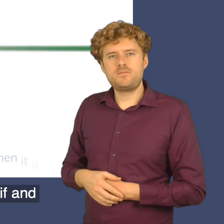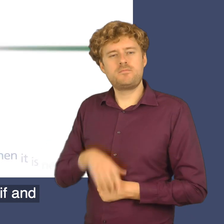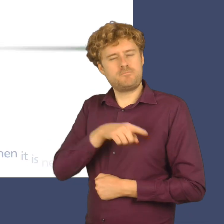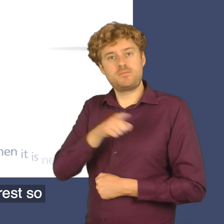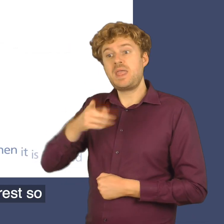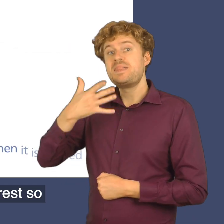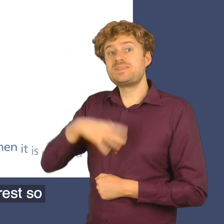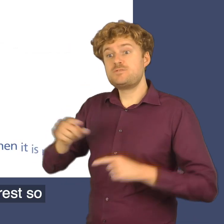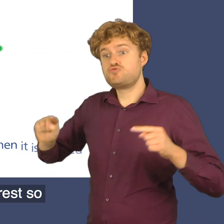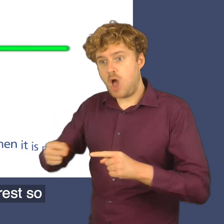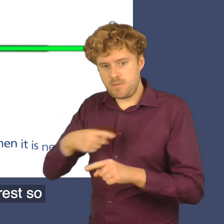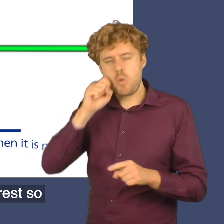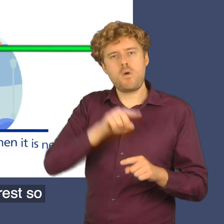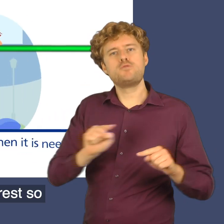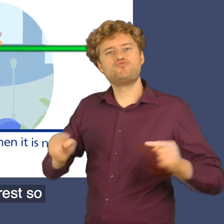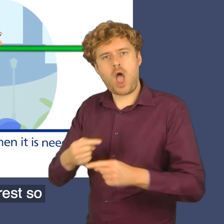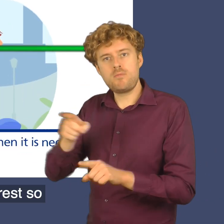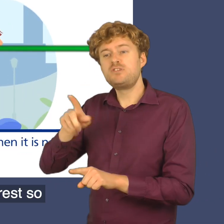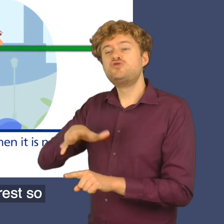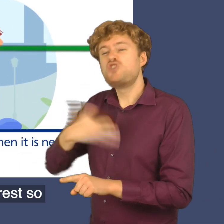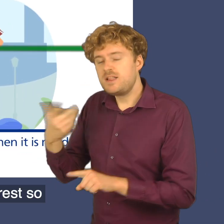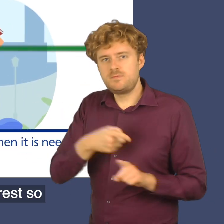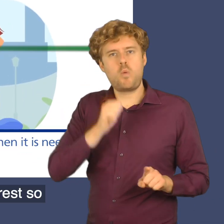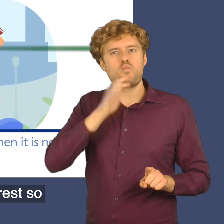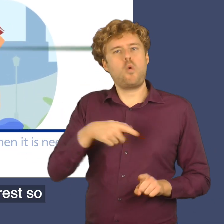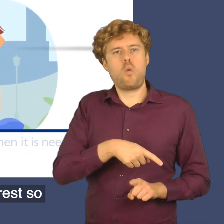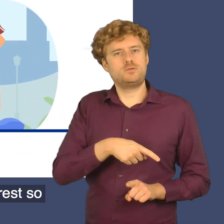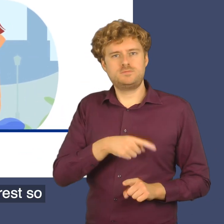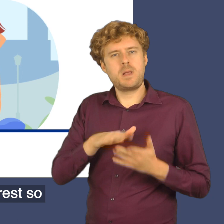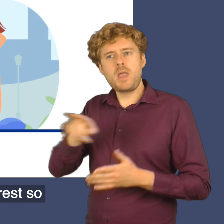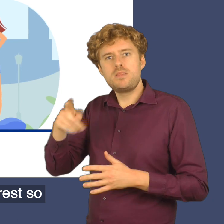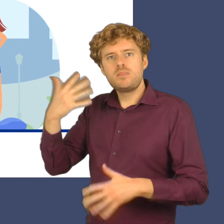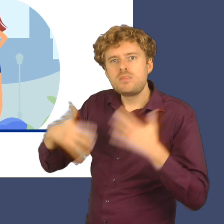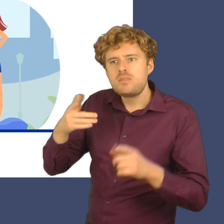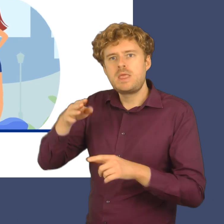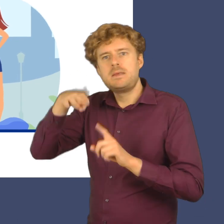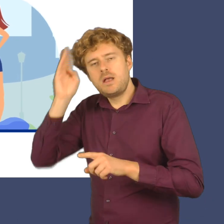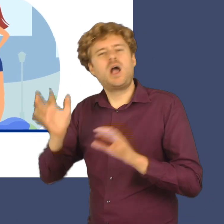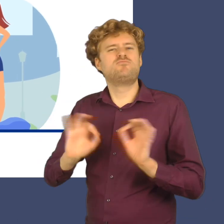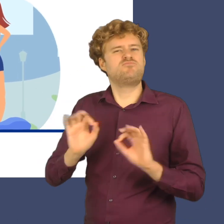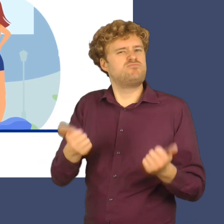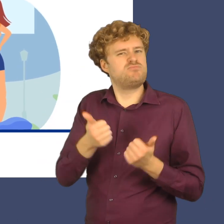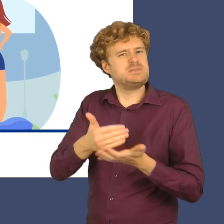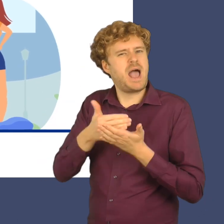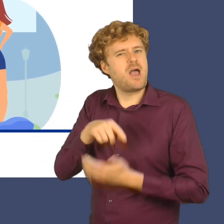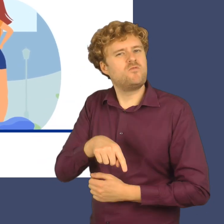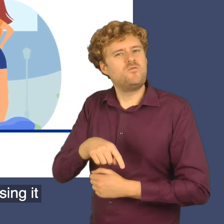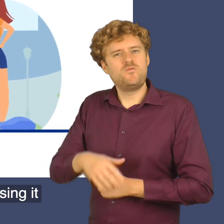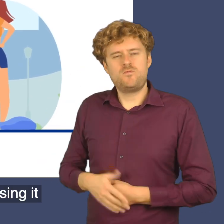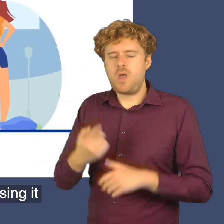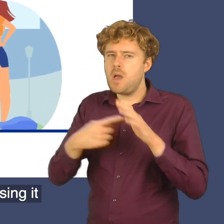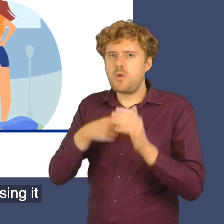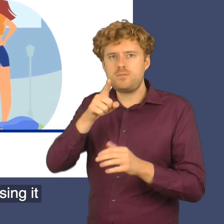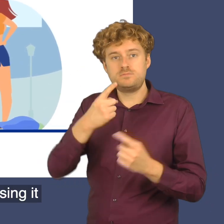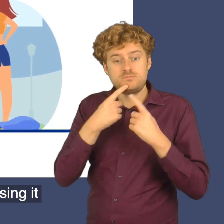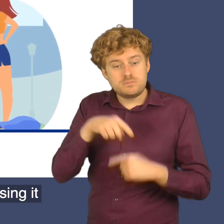is needed. It won't harm the person suffering a cardiac arrest, so there's no reason to feel nervous about using a defibrillator. Just